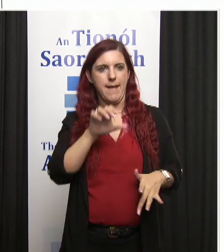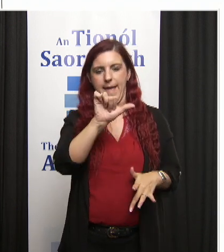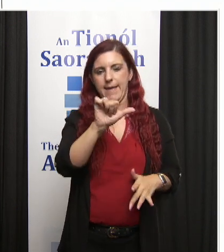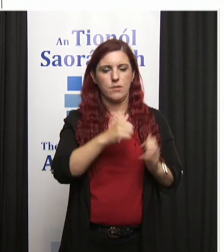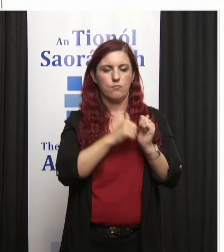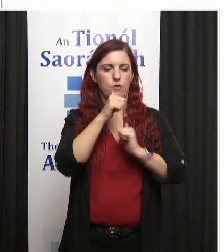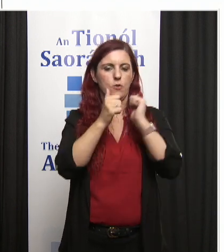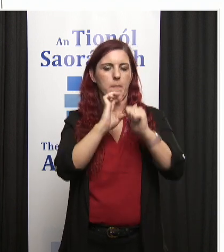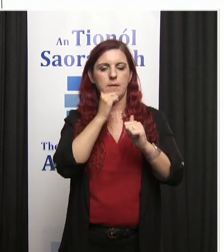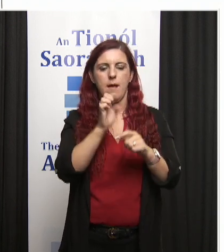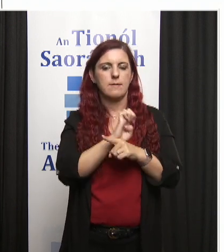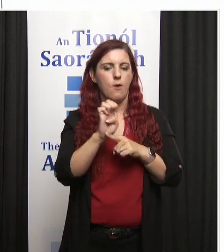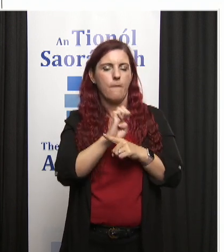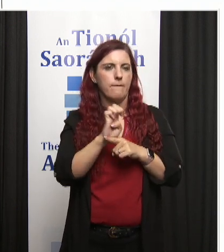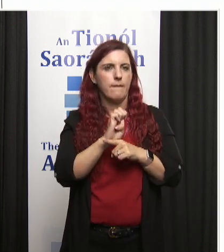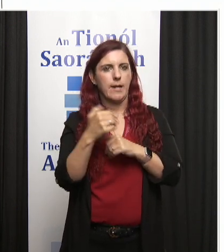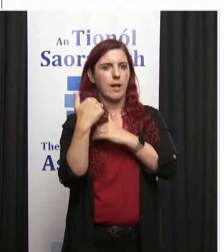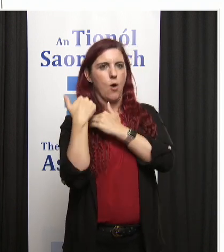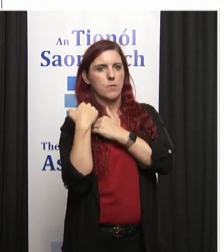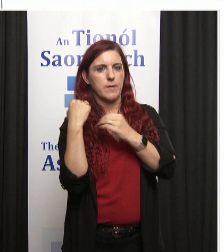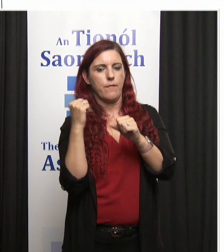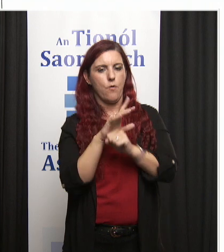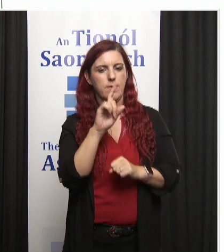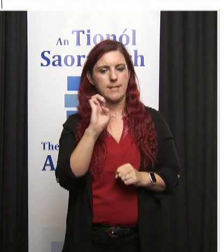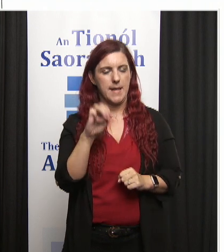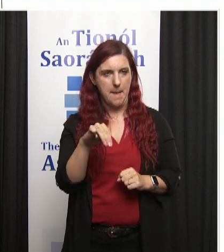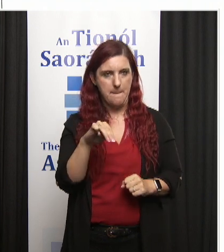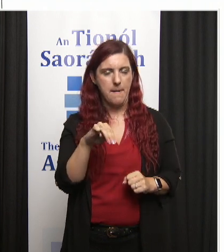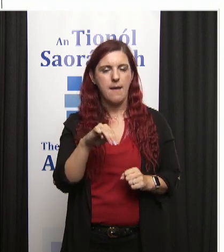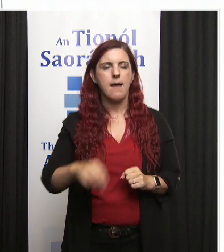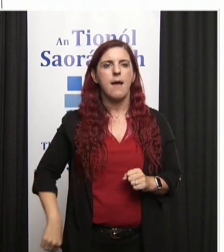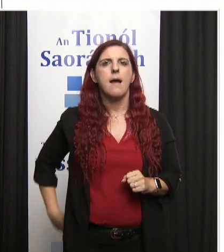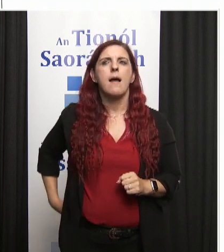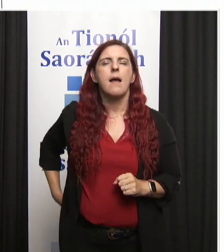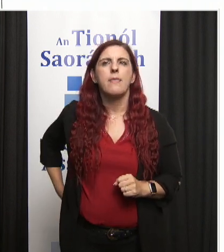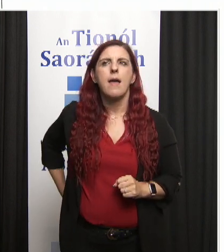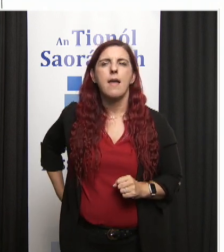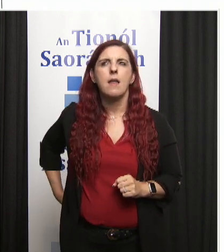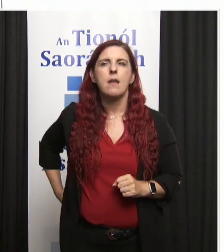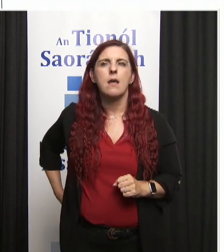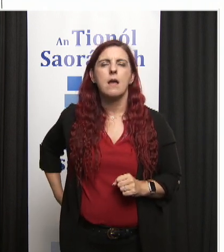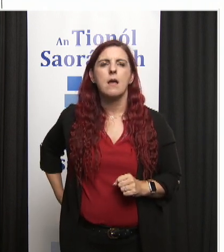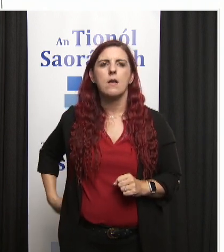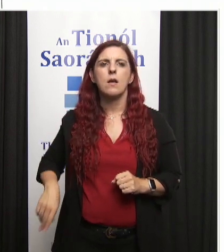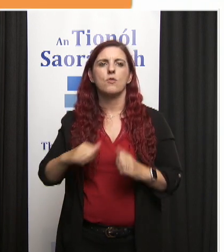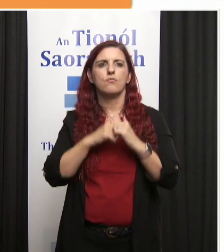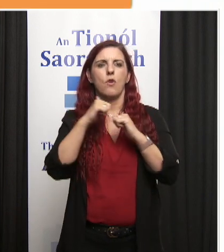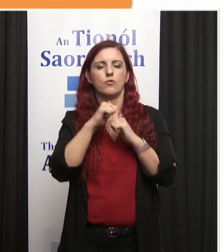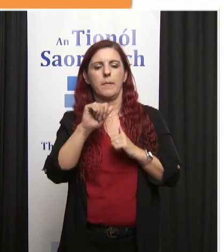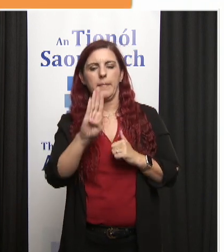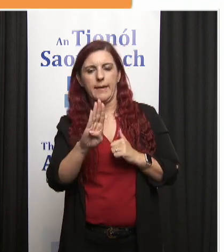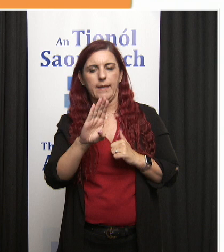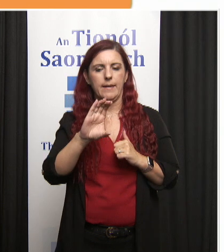there's not enough accountability for the DEM. And then the structure B, C,